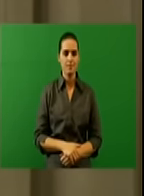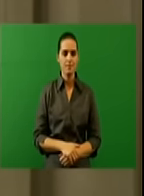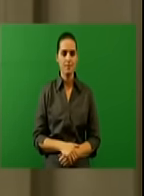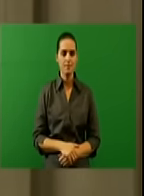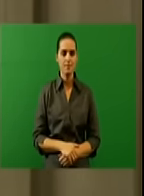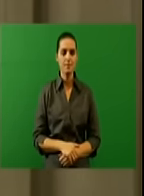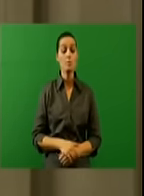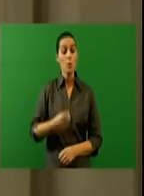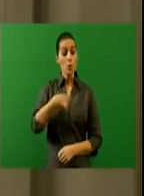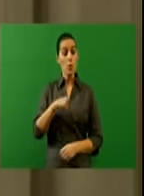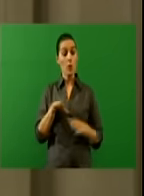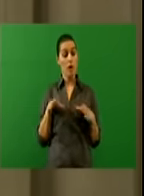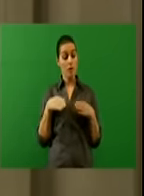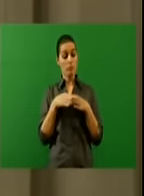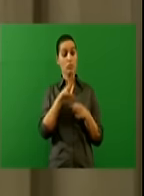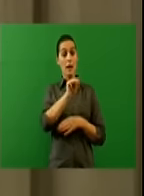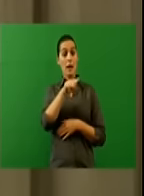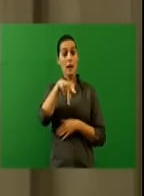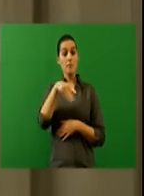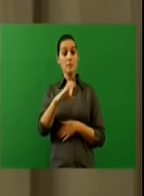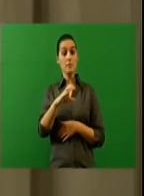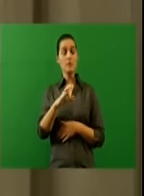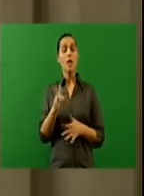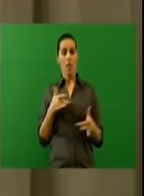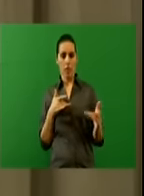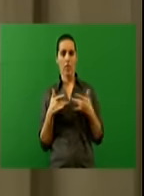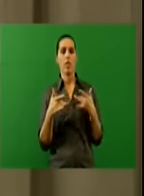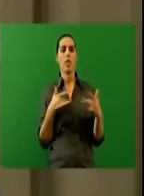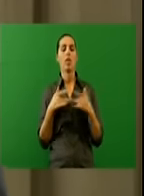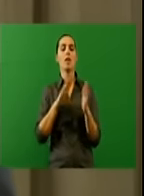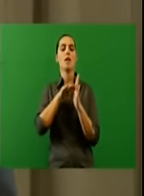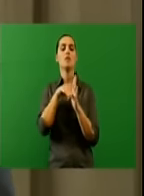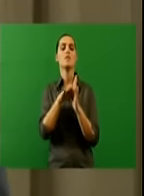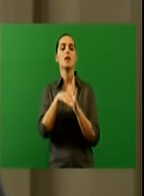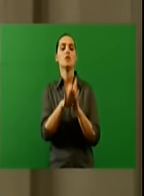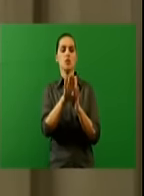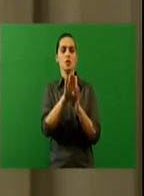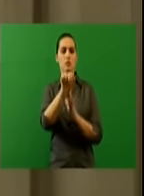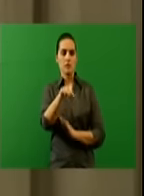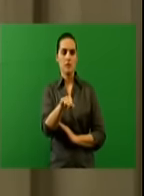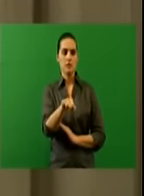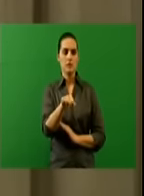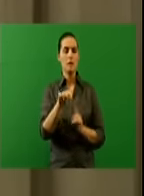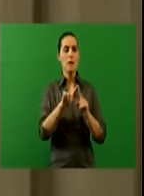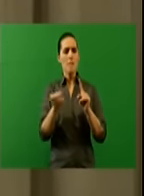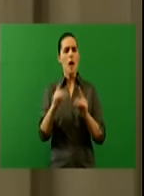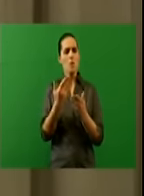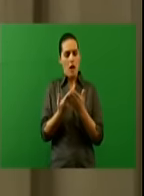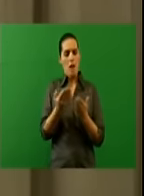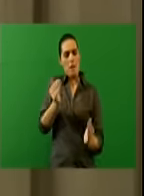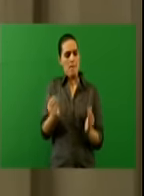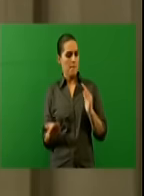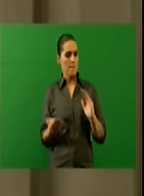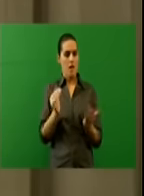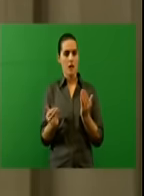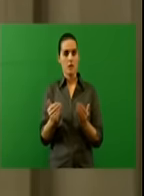remains concerned about the overall inflation trajectory, the assessment of the balance of risks to the inflation outlook and the weak